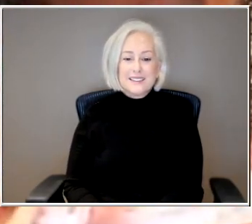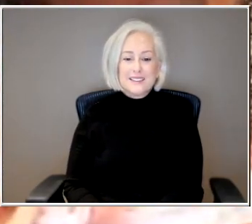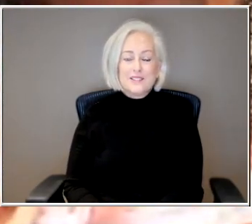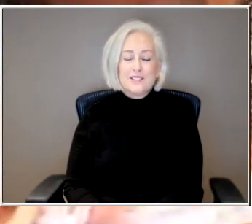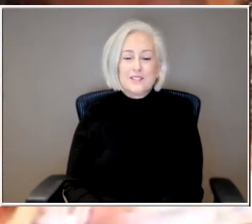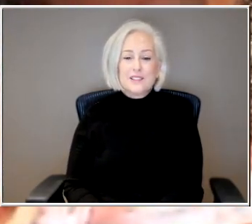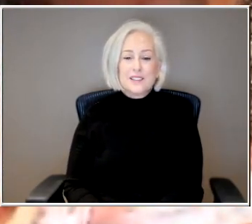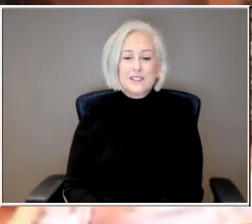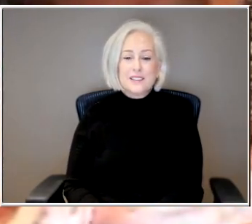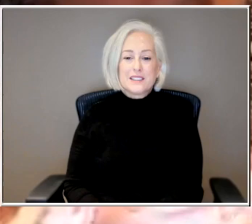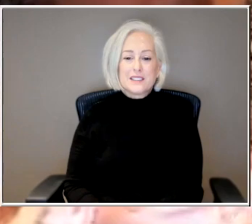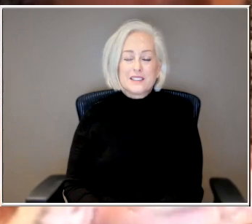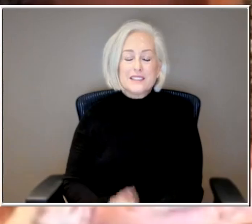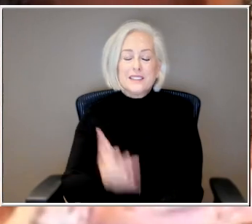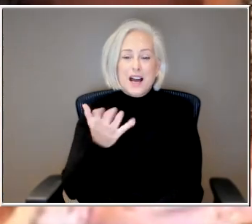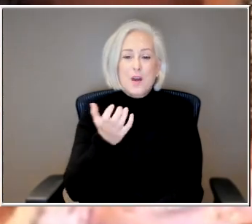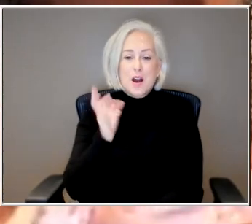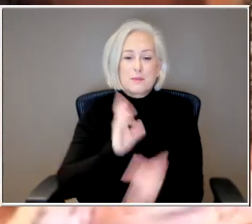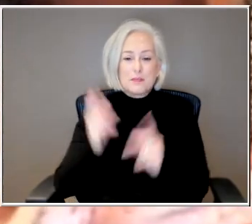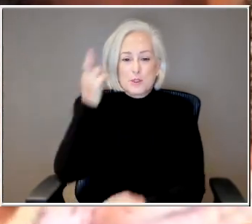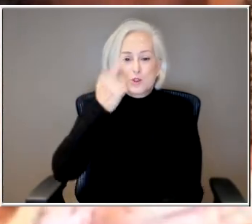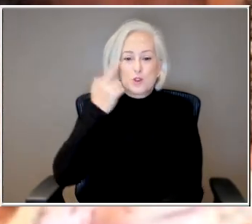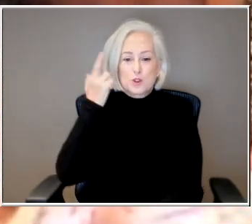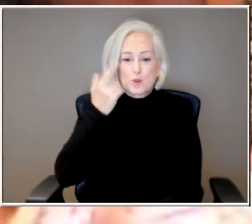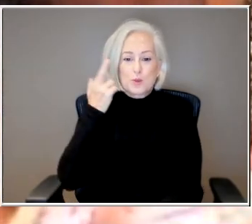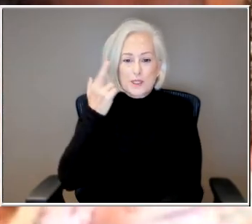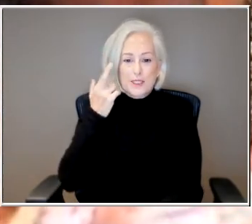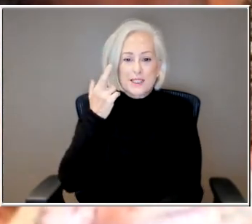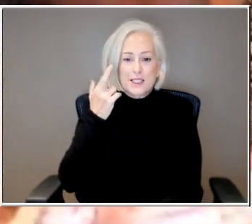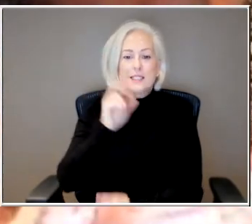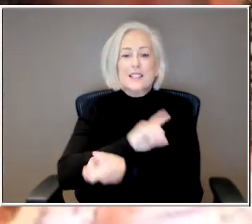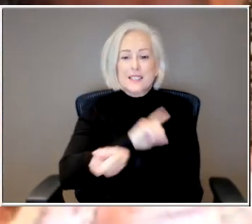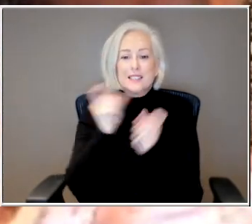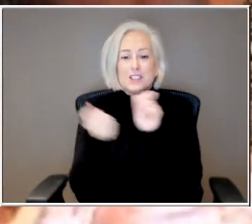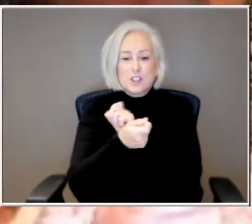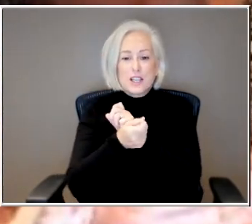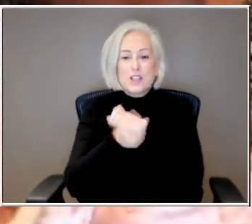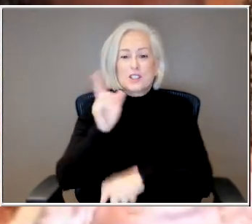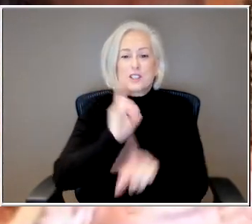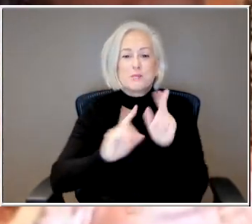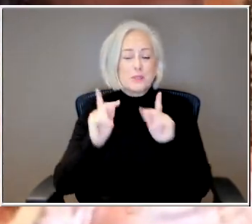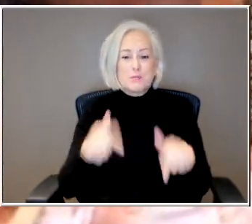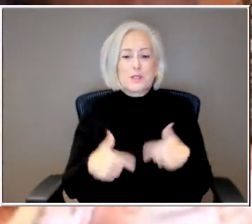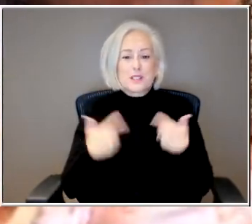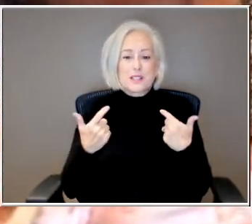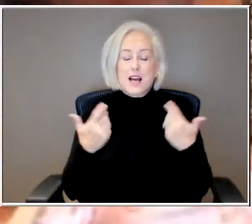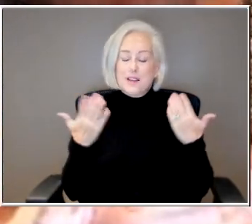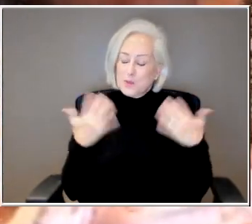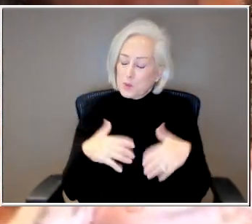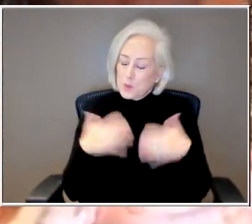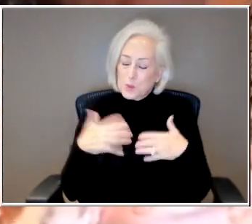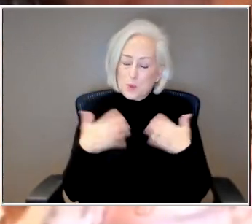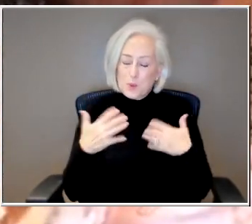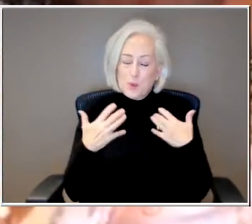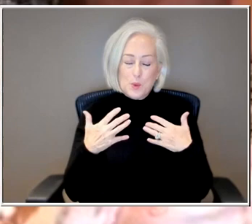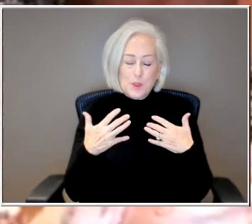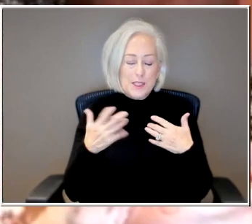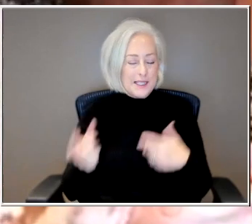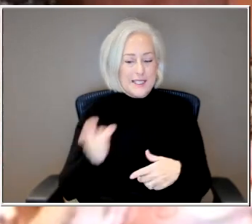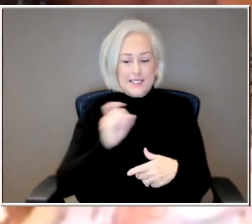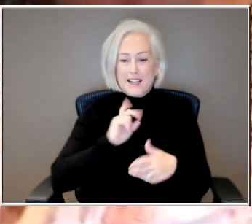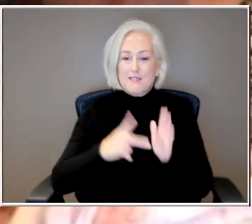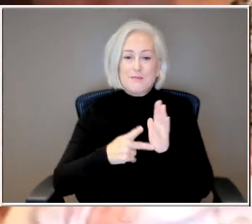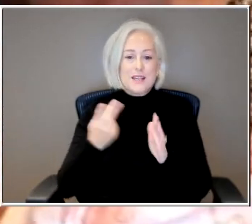people to realize that changes people's lives tremendously. It gives me a second chance at